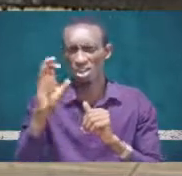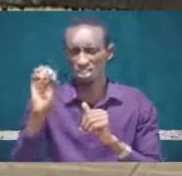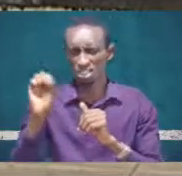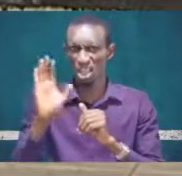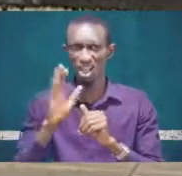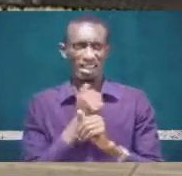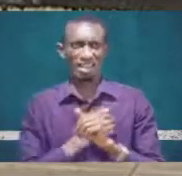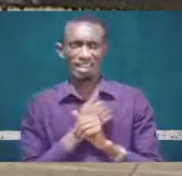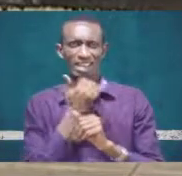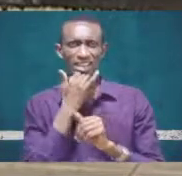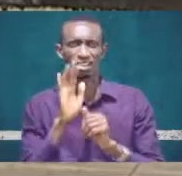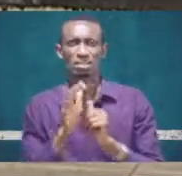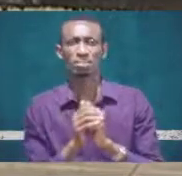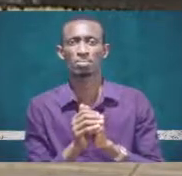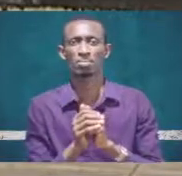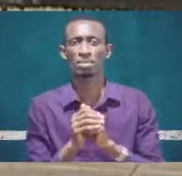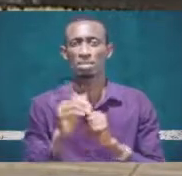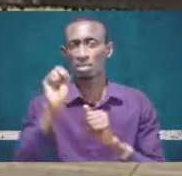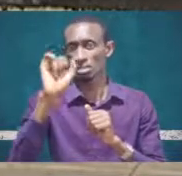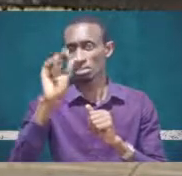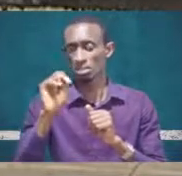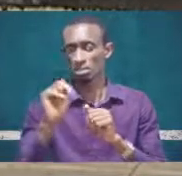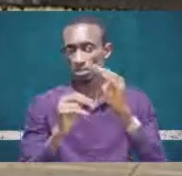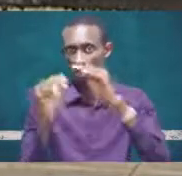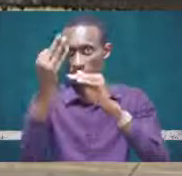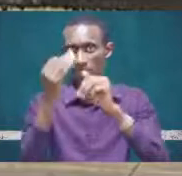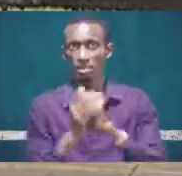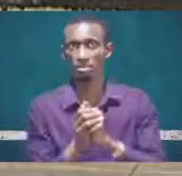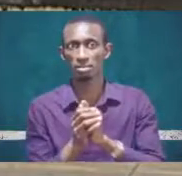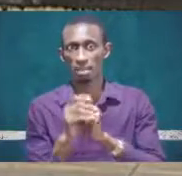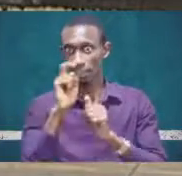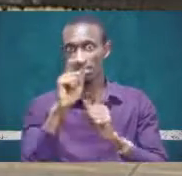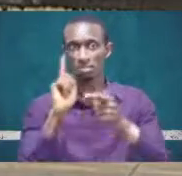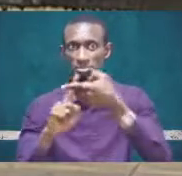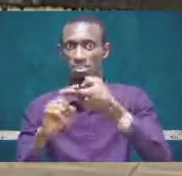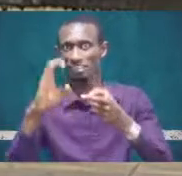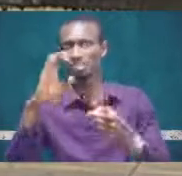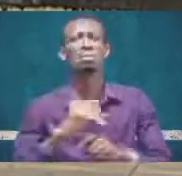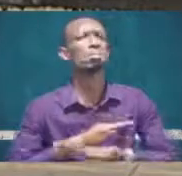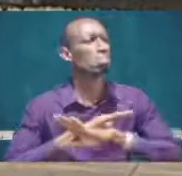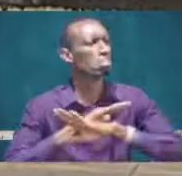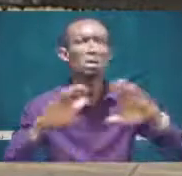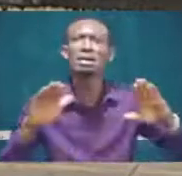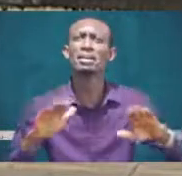Sine cubed x, then plus c, and I'm done.